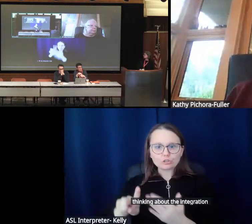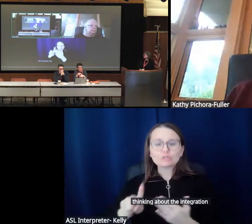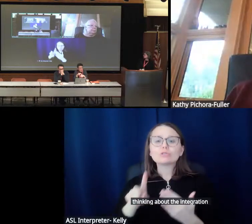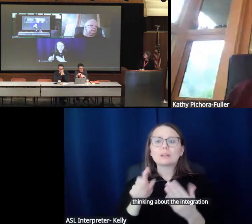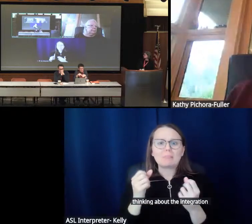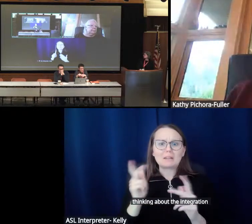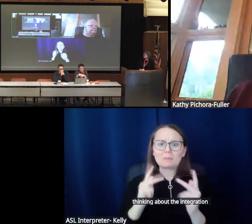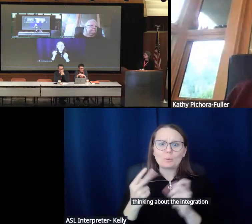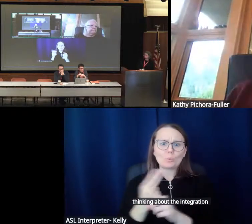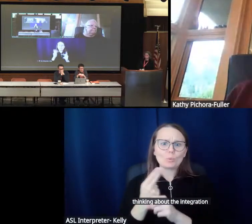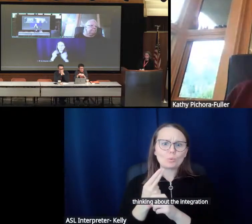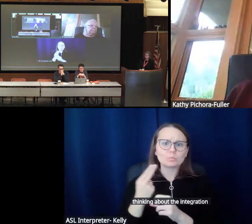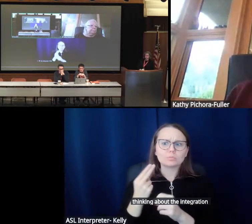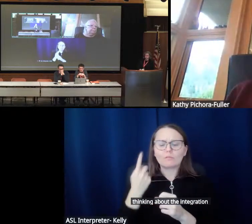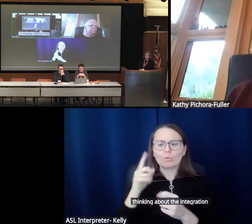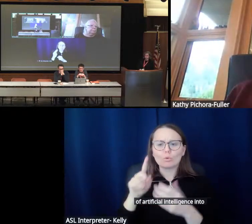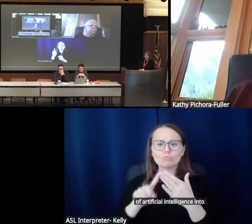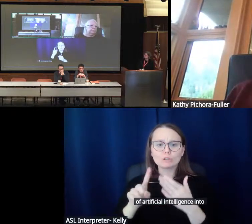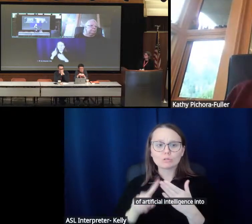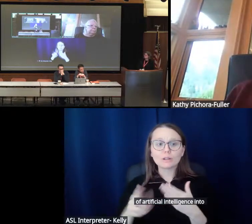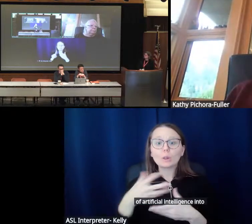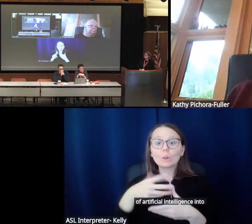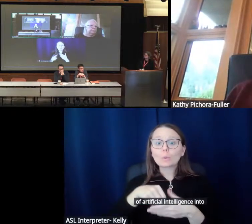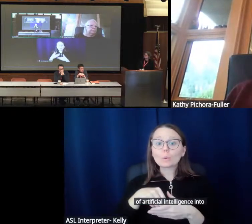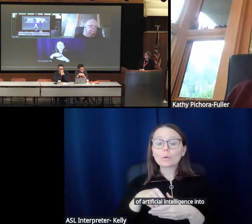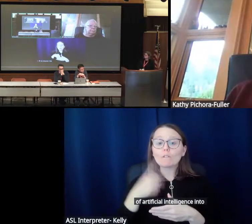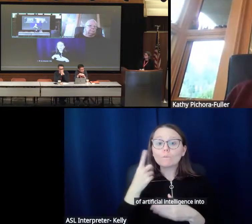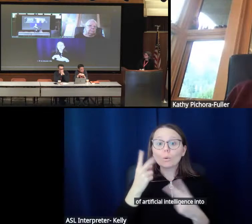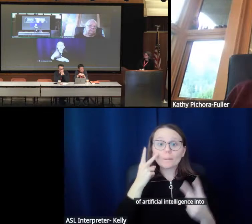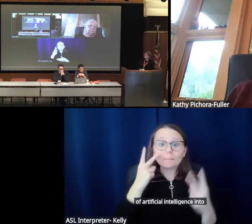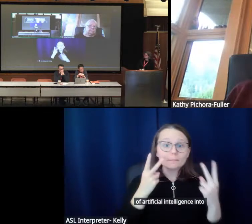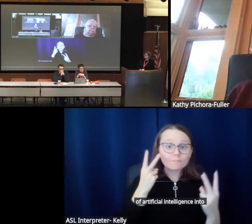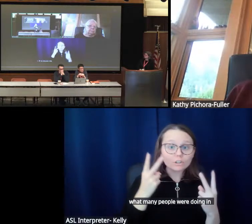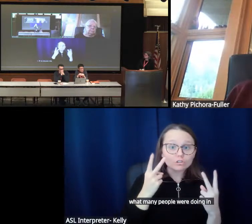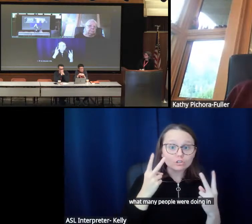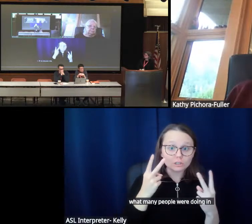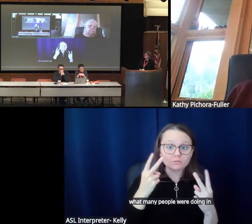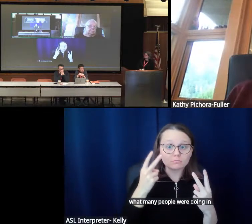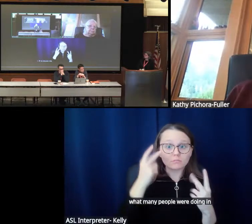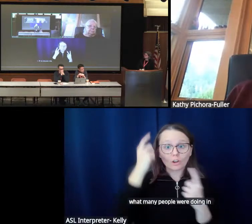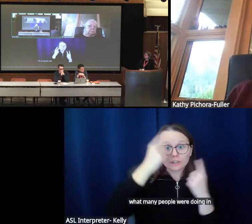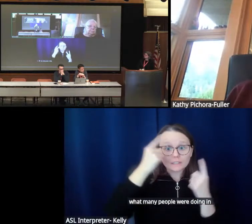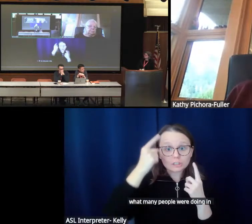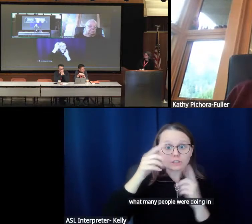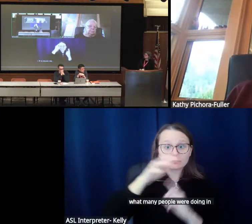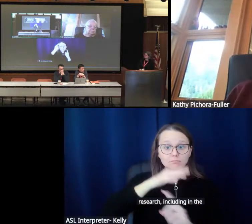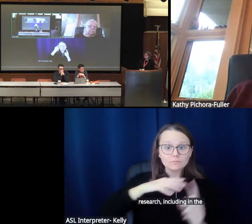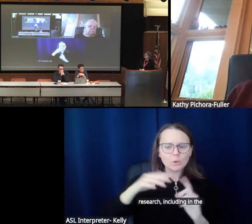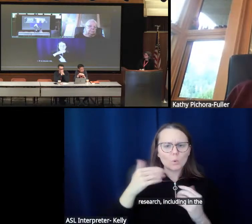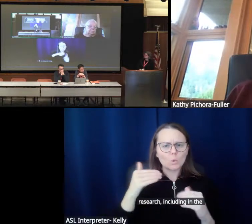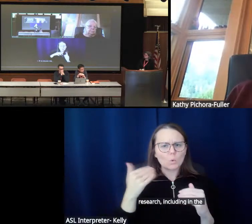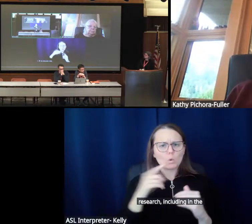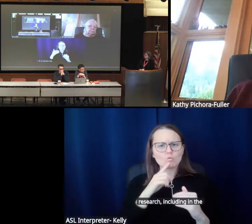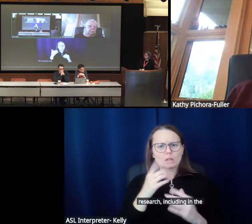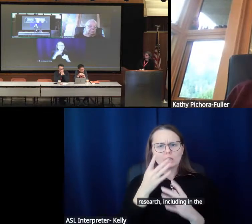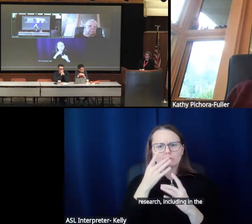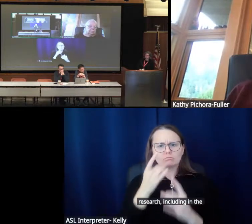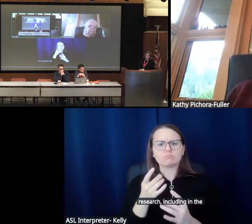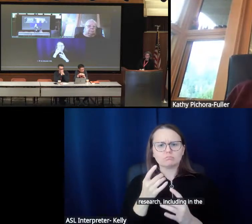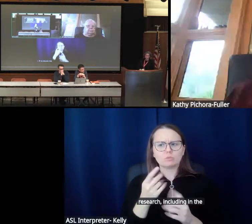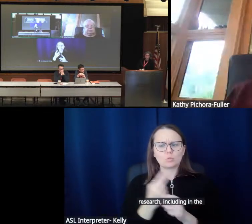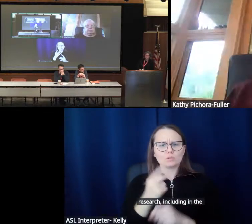research, including in the vision and cognition space in particular, where we're very, very interested in the eye as a biomarker. And so